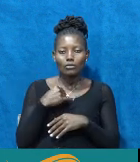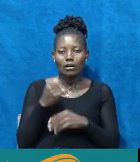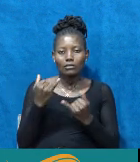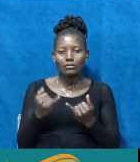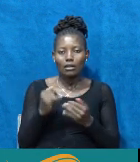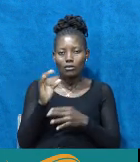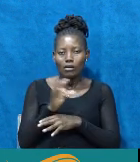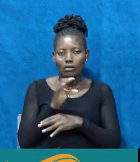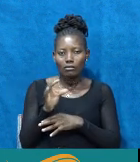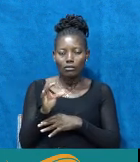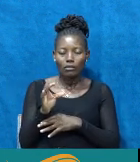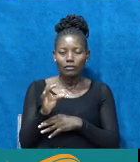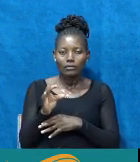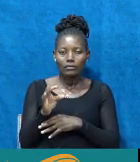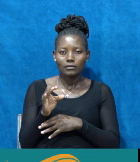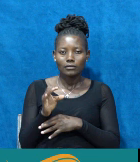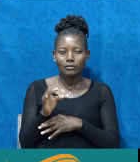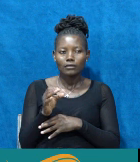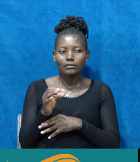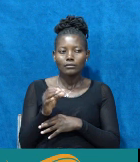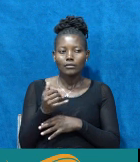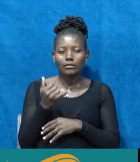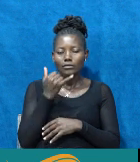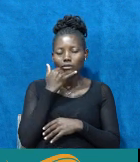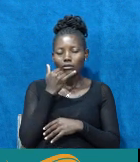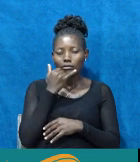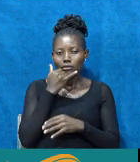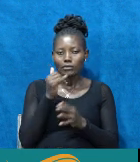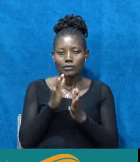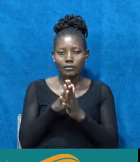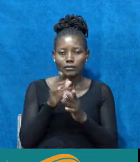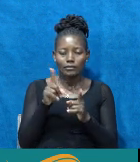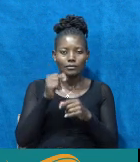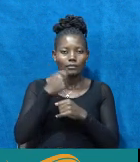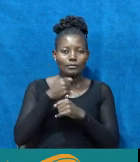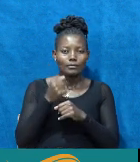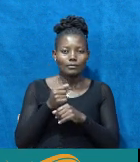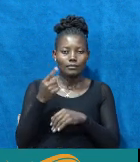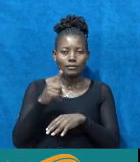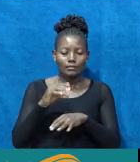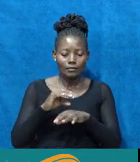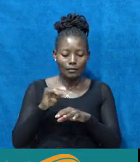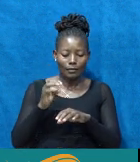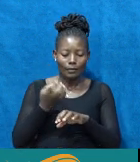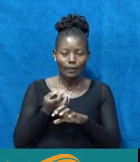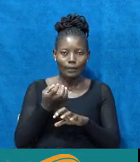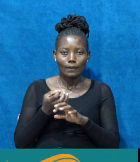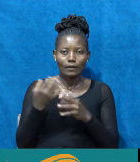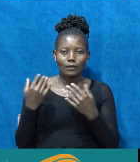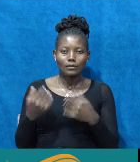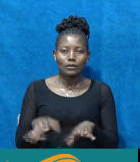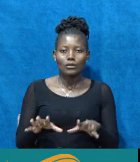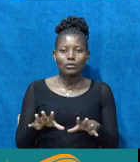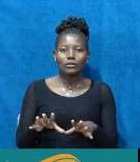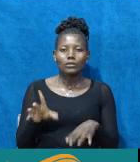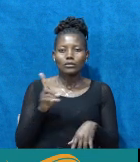recovery longer than we need it to be. So this alcohol impedes healing and will exacerbate. It will make